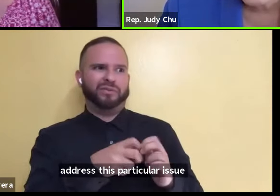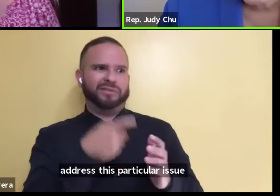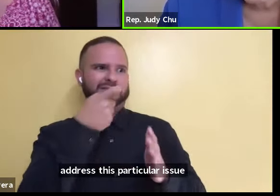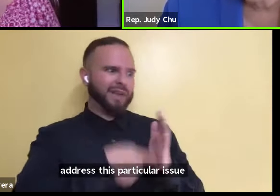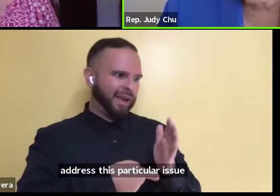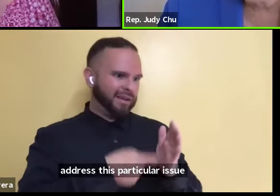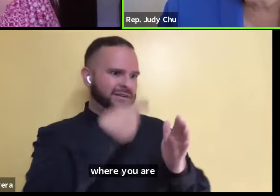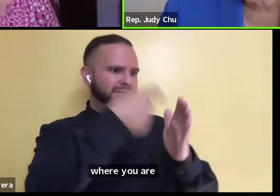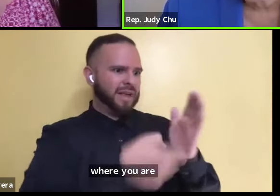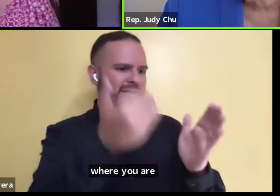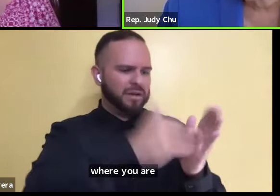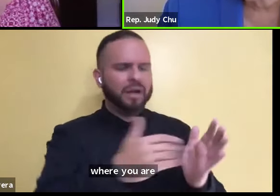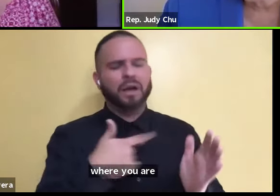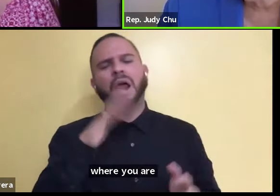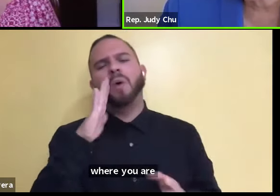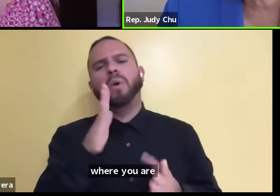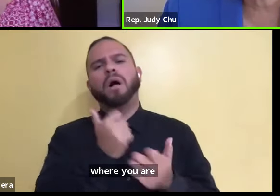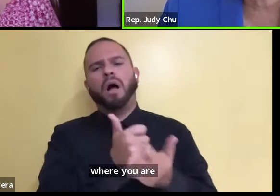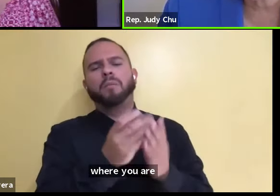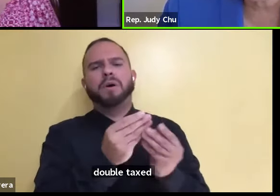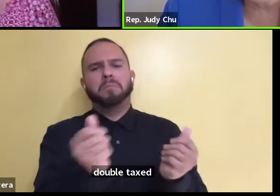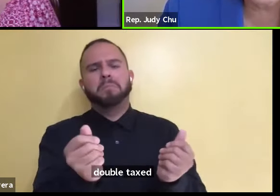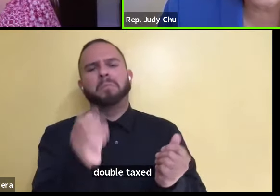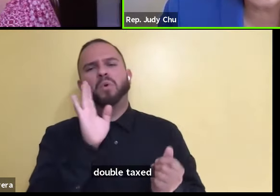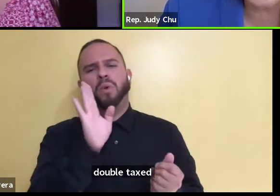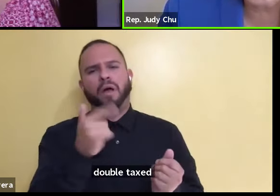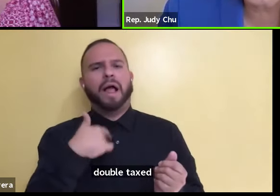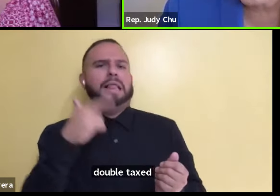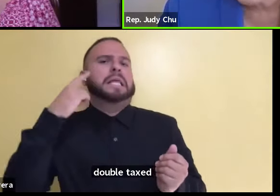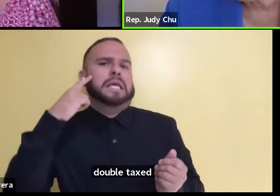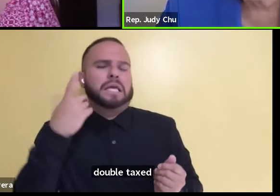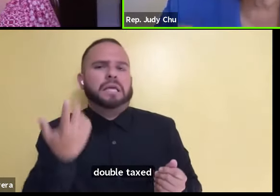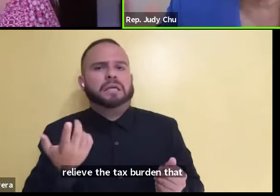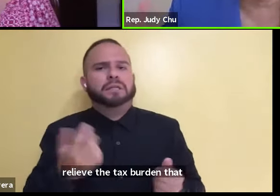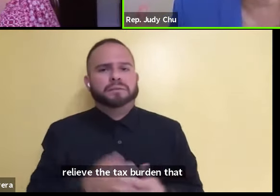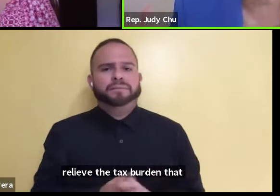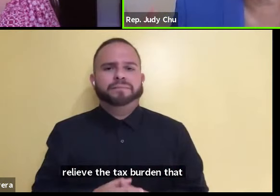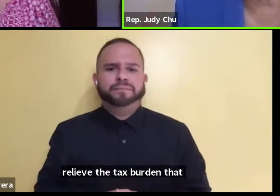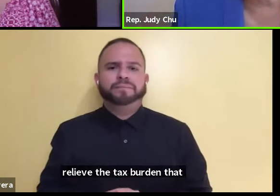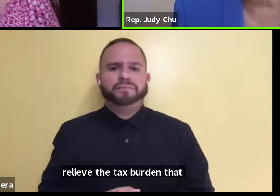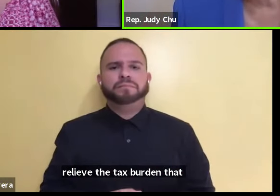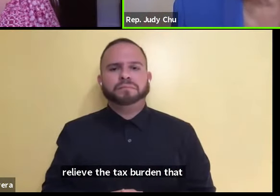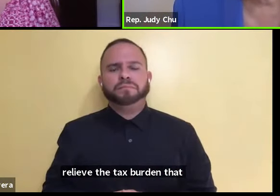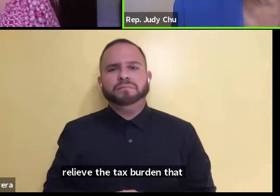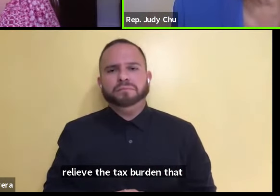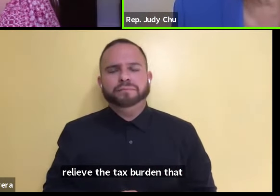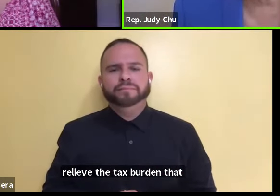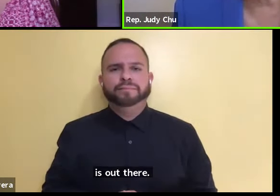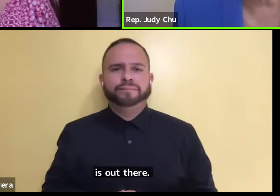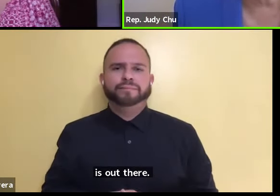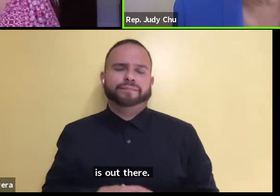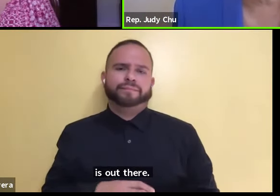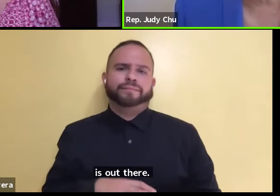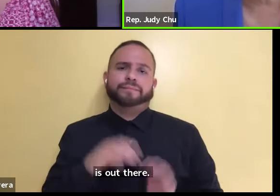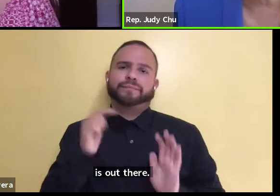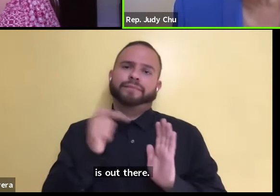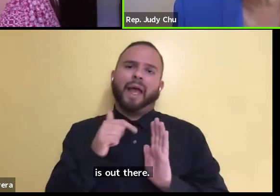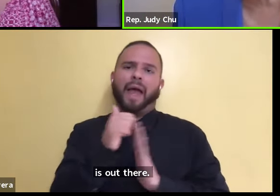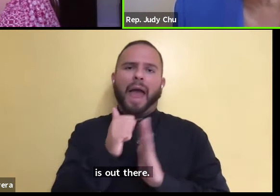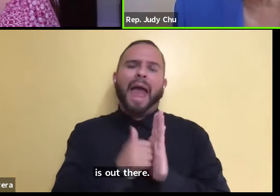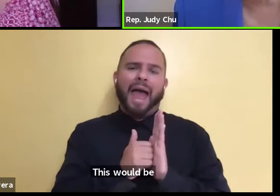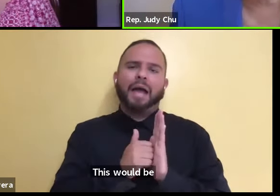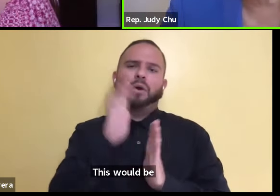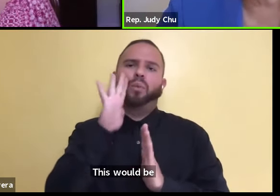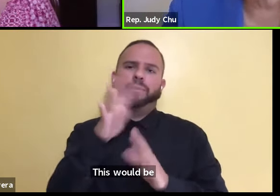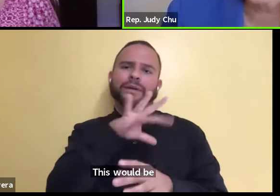burden that is out there. So this would be part of the